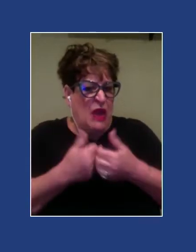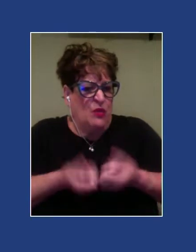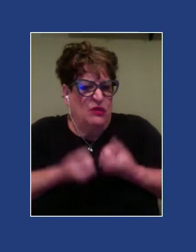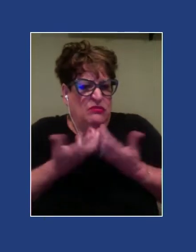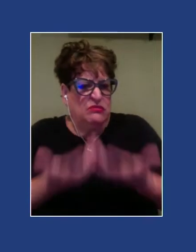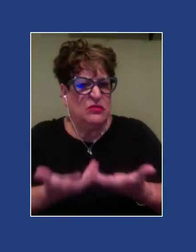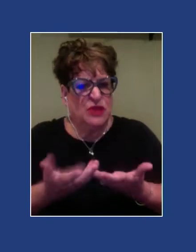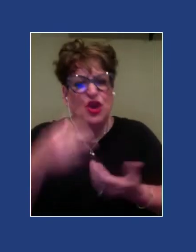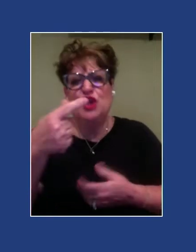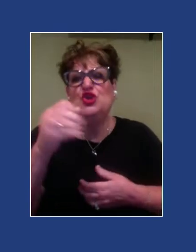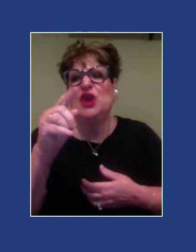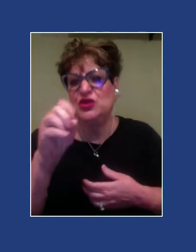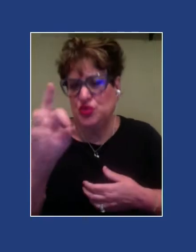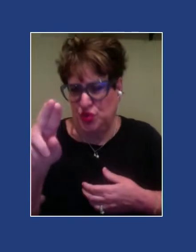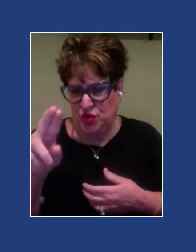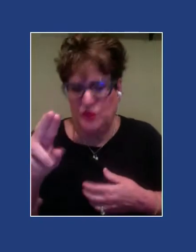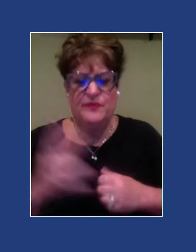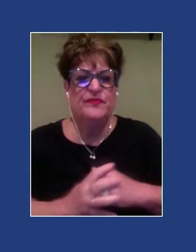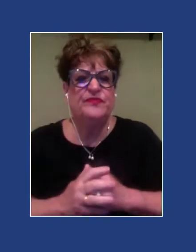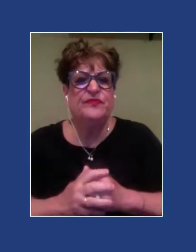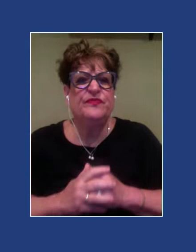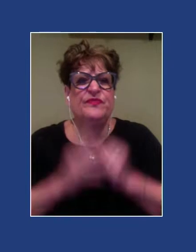times.